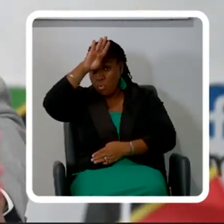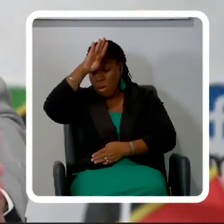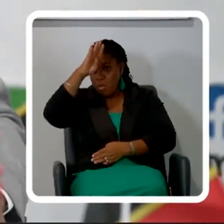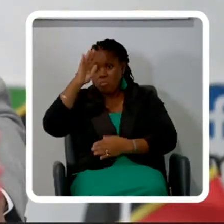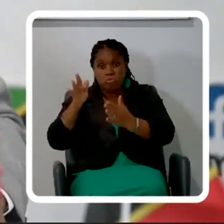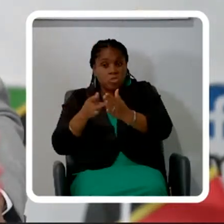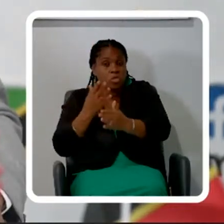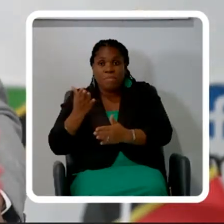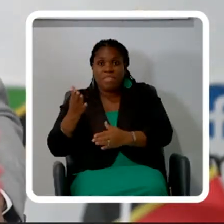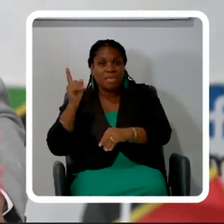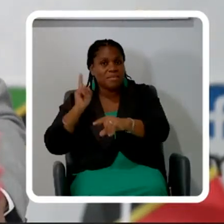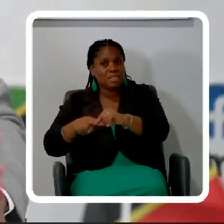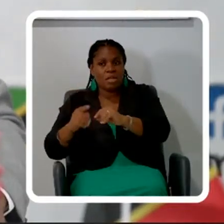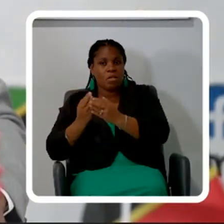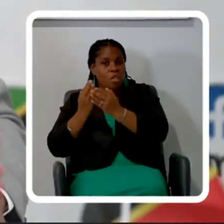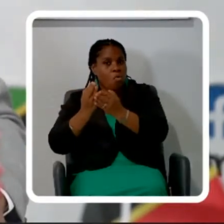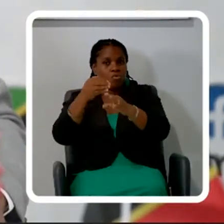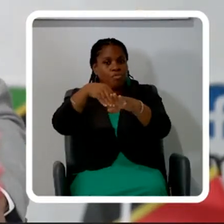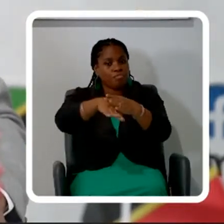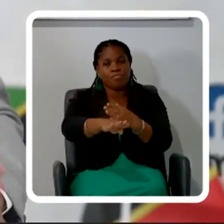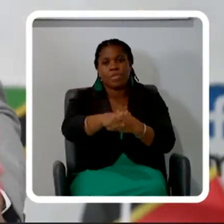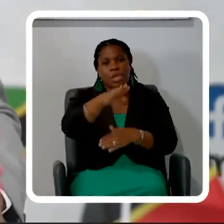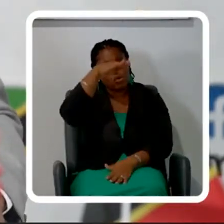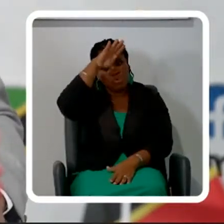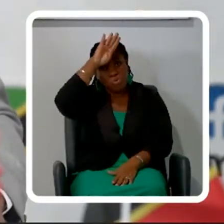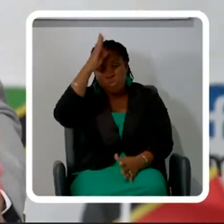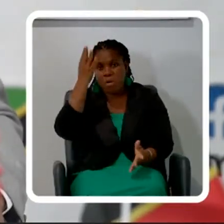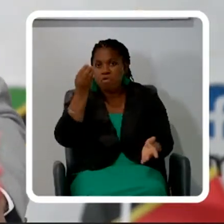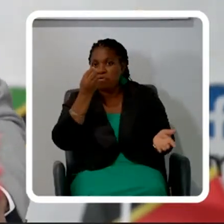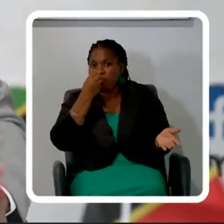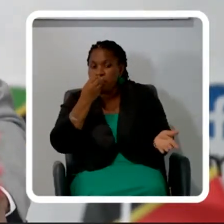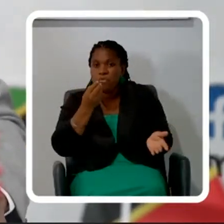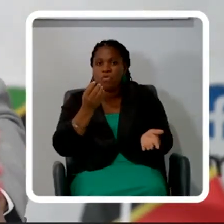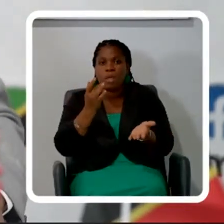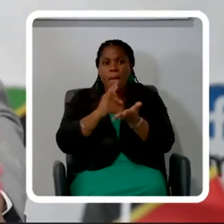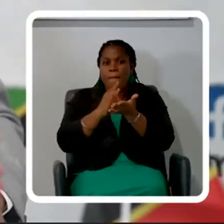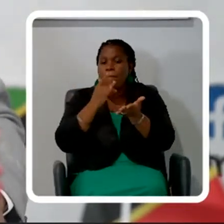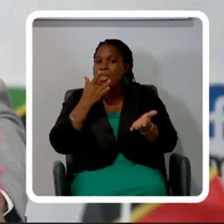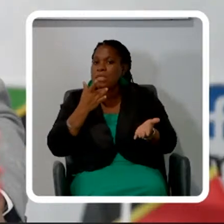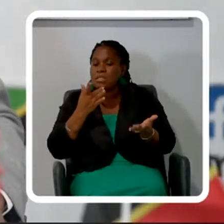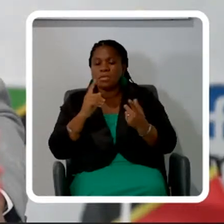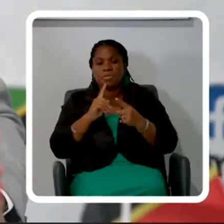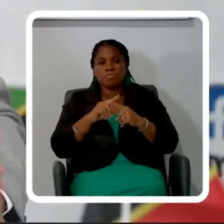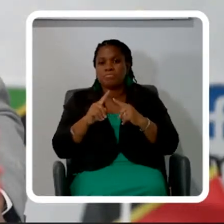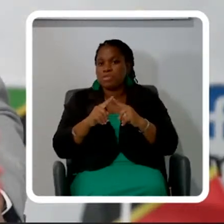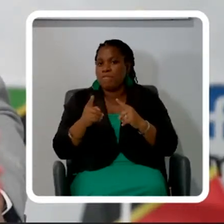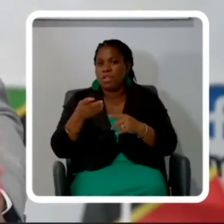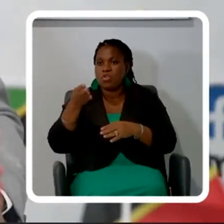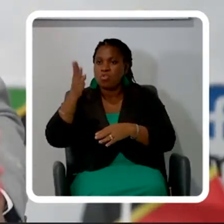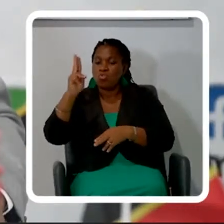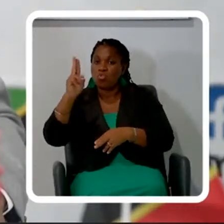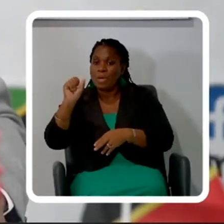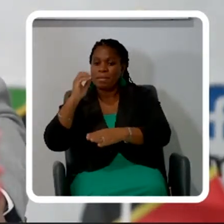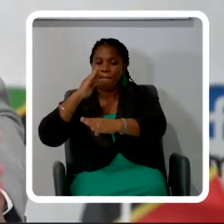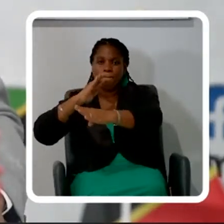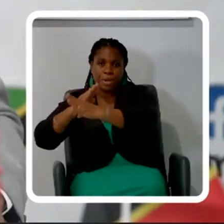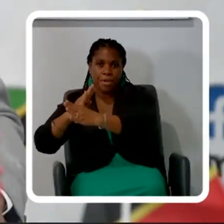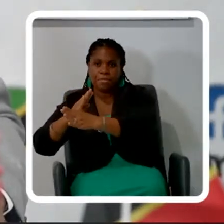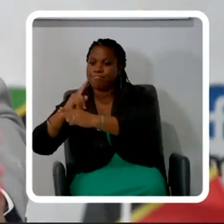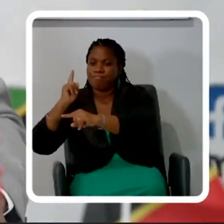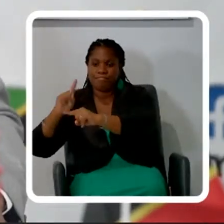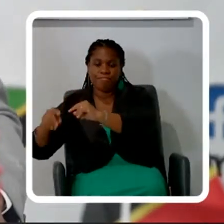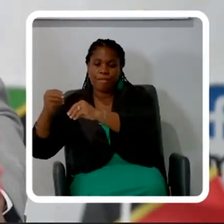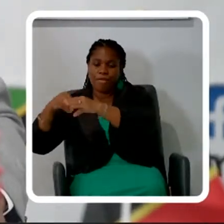voted multiple times against the embargo. CARICOM is against the embargo. We are also asking for